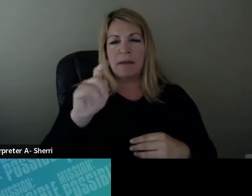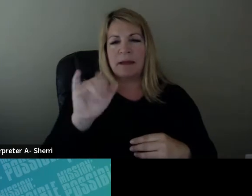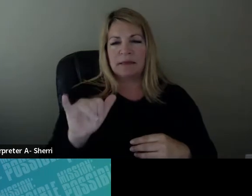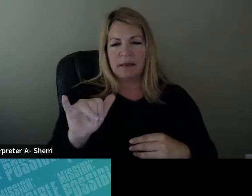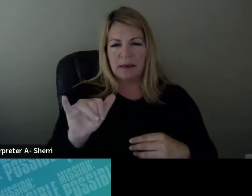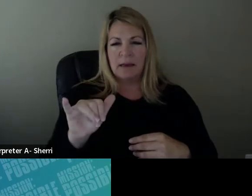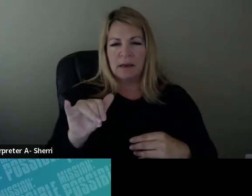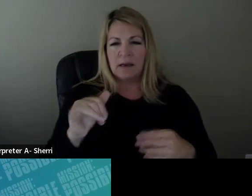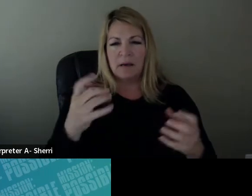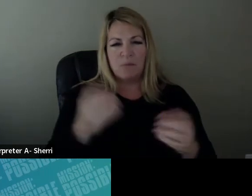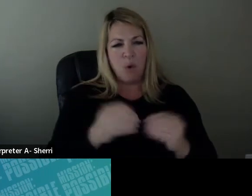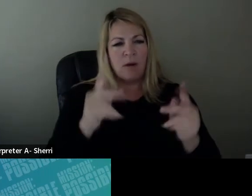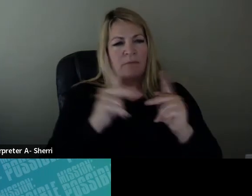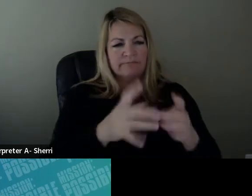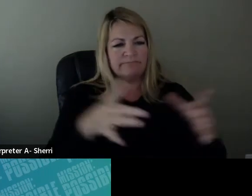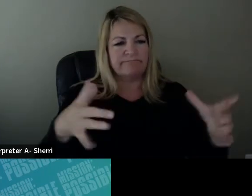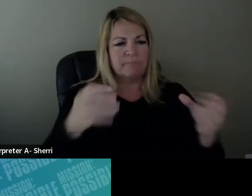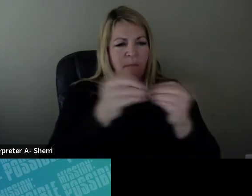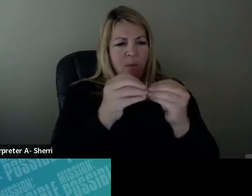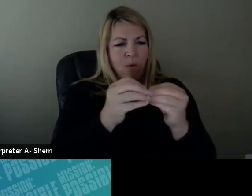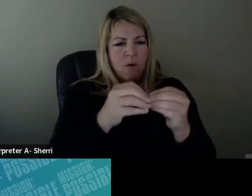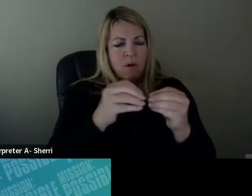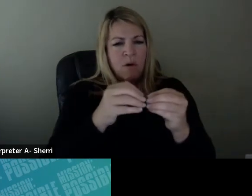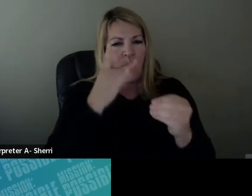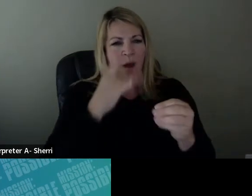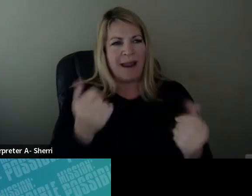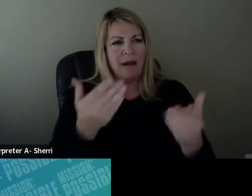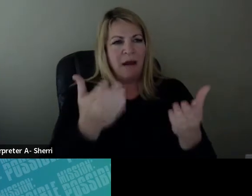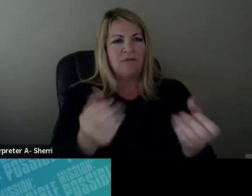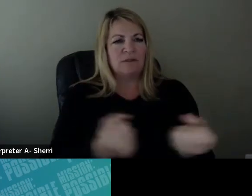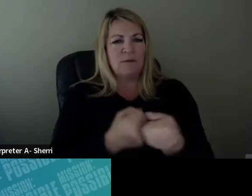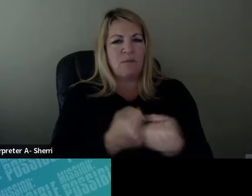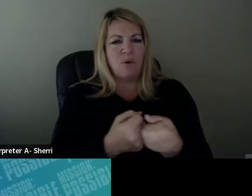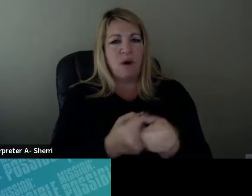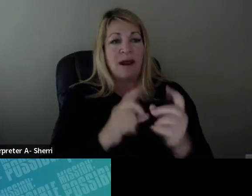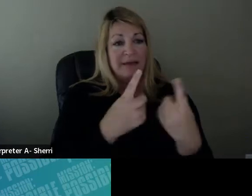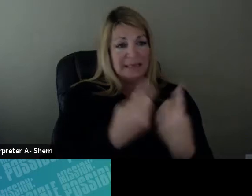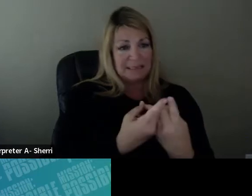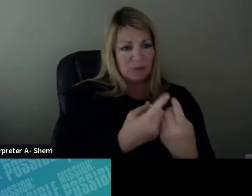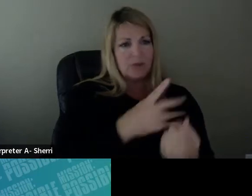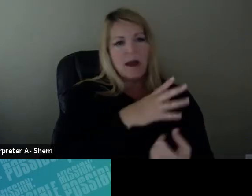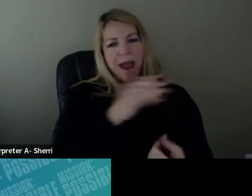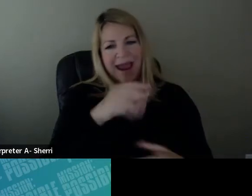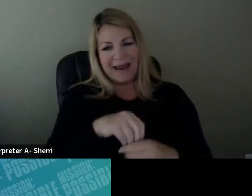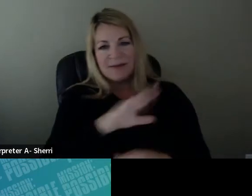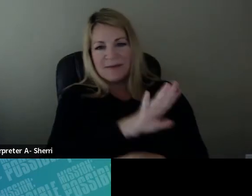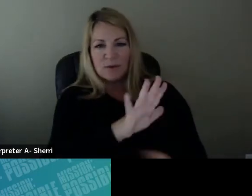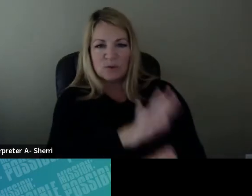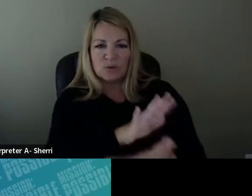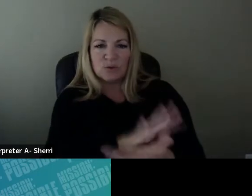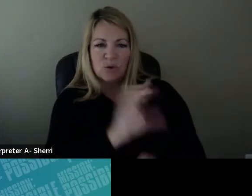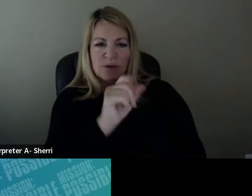year so that our co-teachers can obtain support not only at the district, but also within their school site.